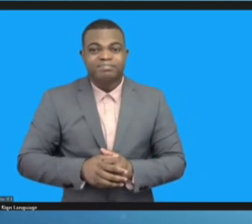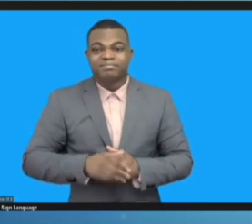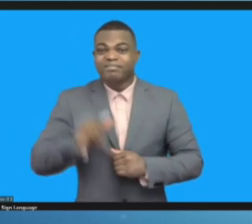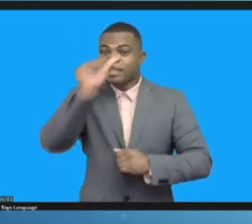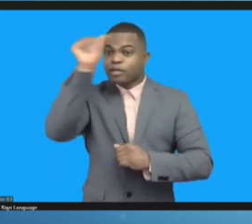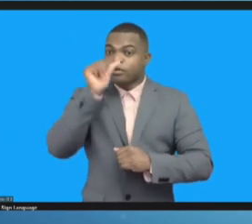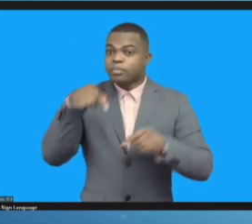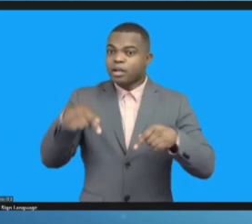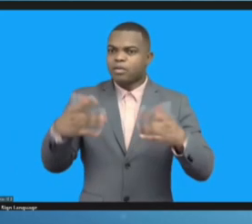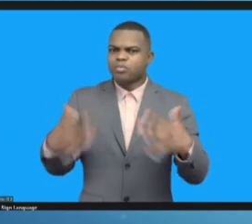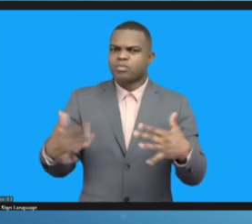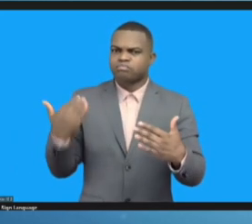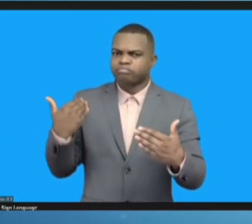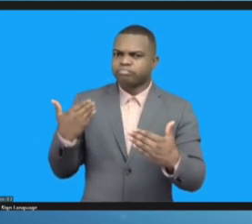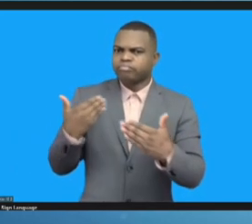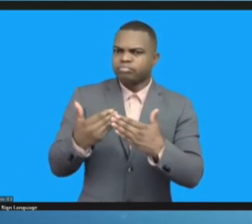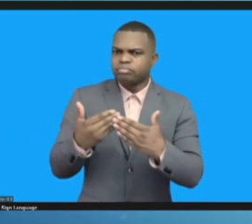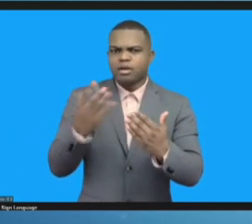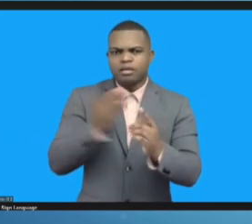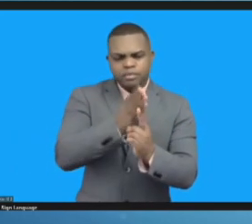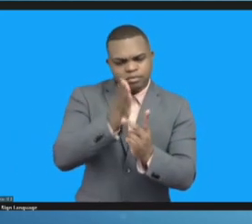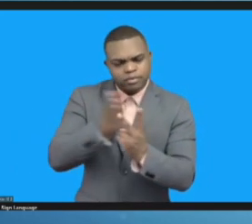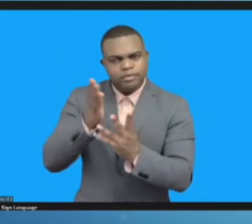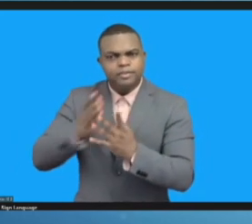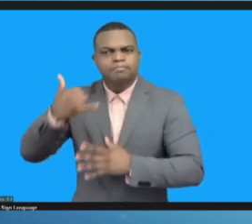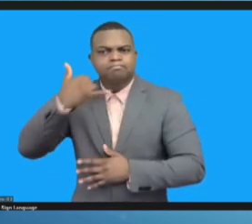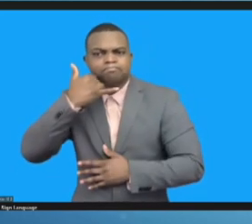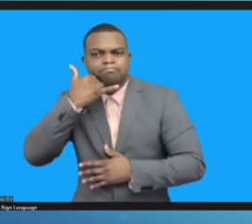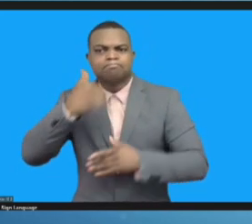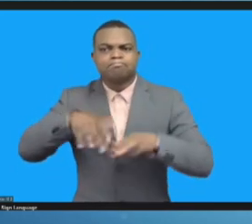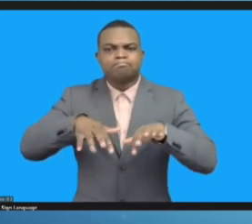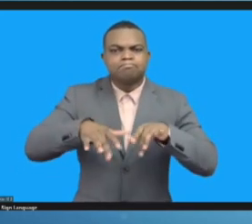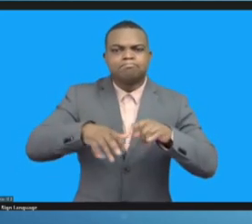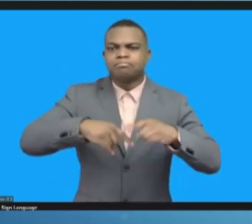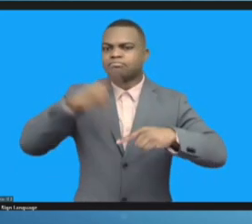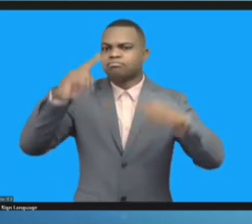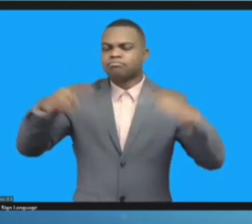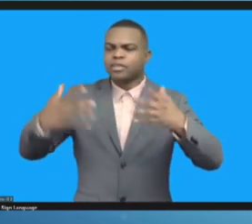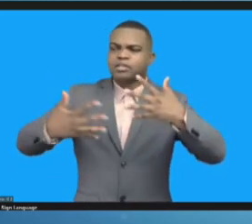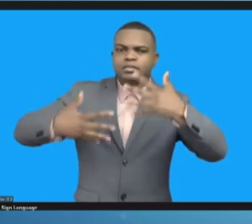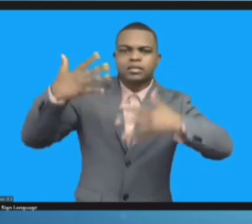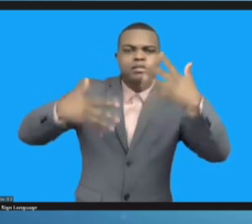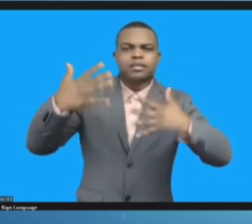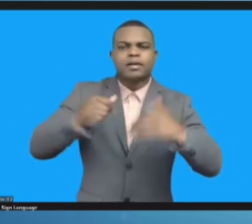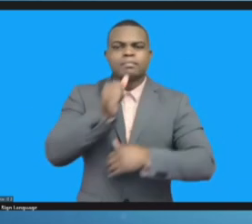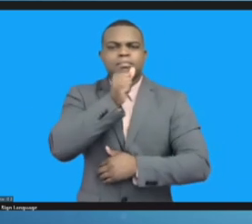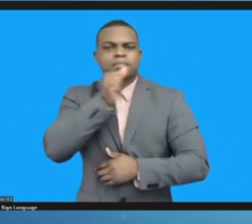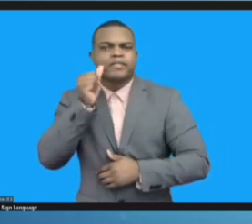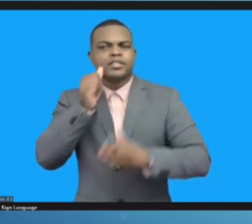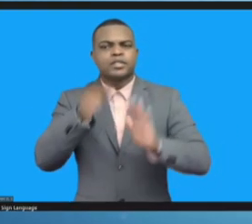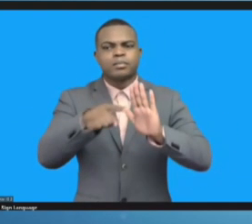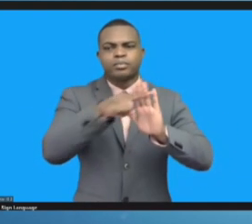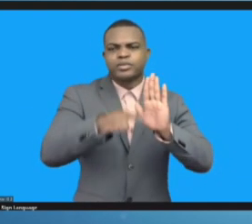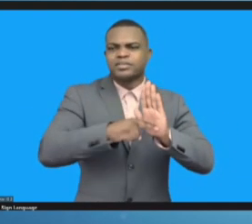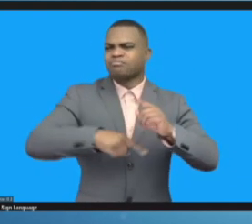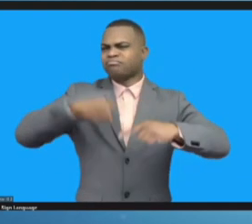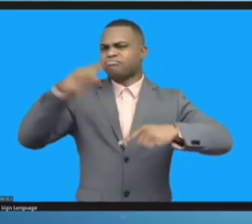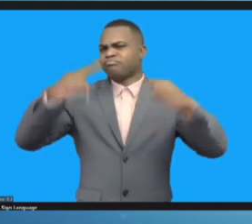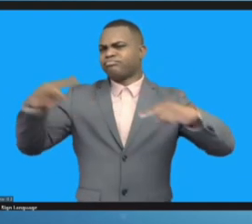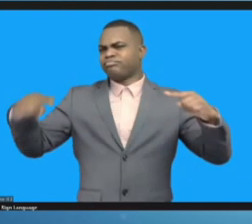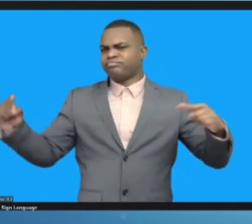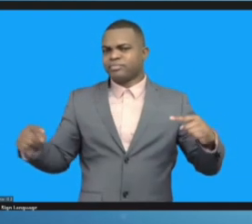Your Excellency the Prime Minister, the 17th annual IGF is being hosted in a fully hybrid format with the aim